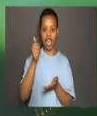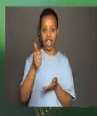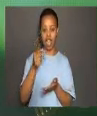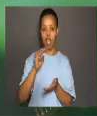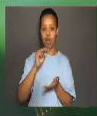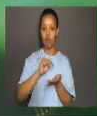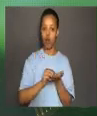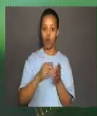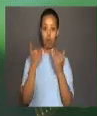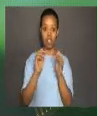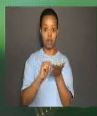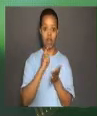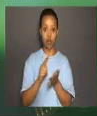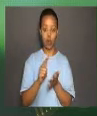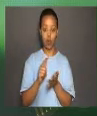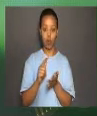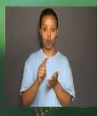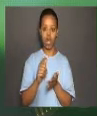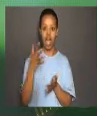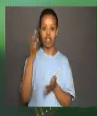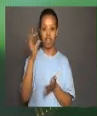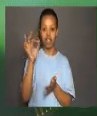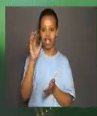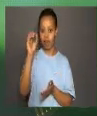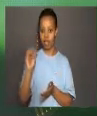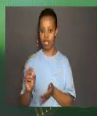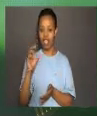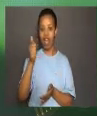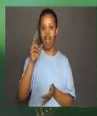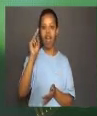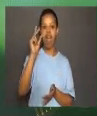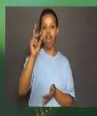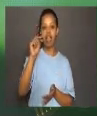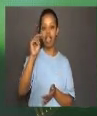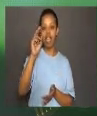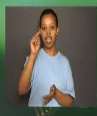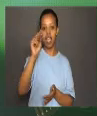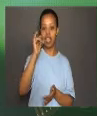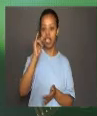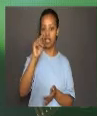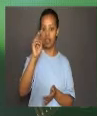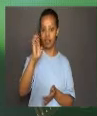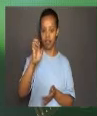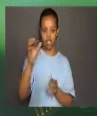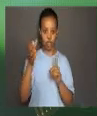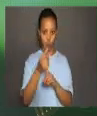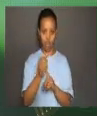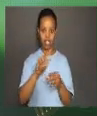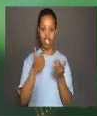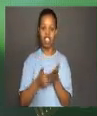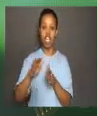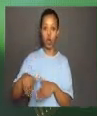DNA contains 19% adenine. What percentages of the